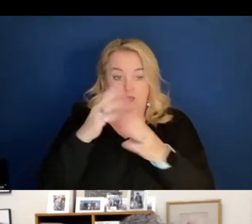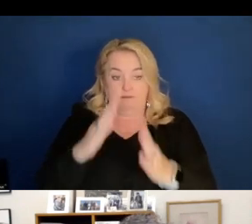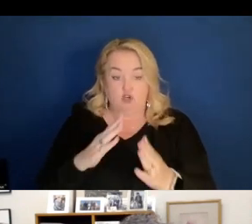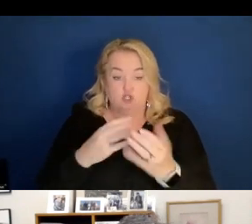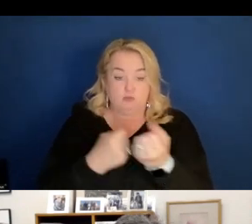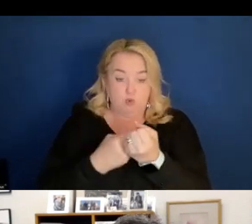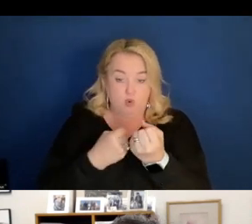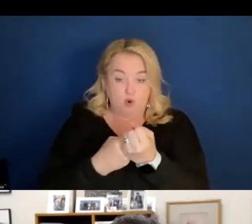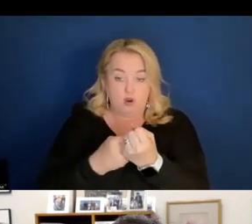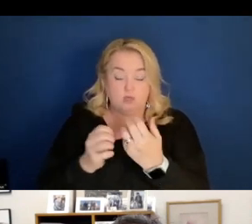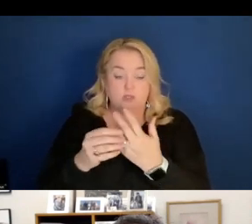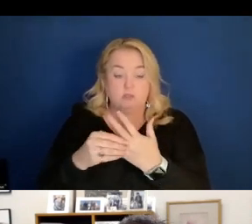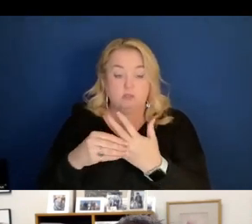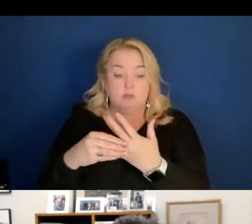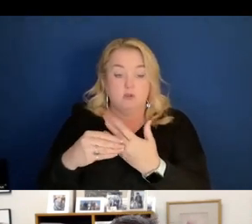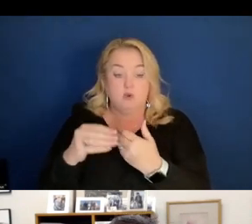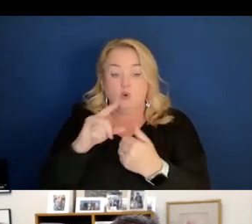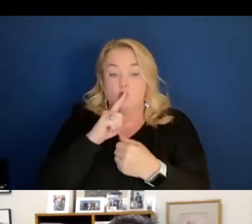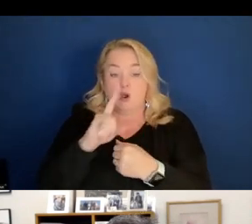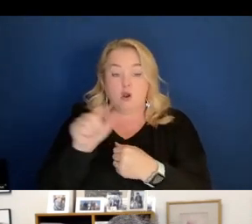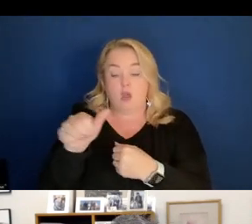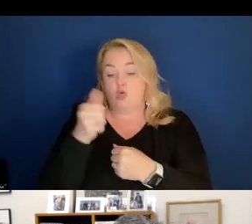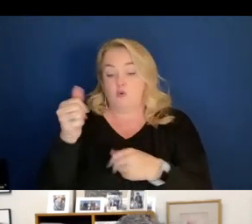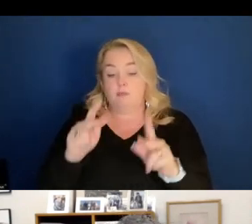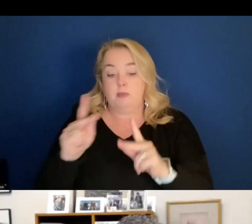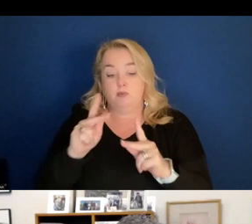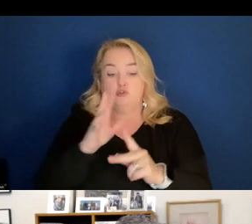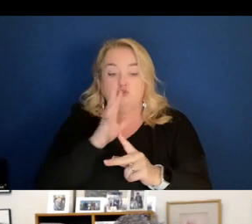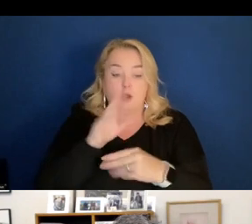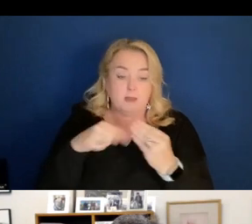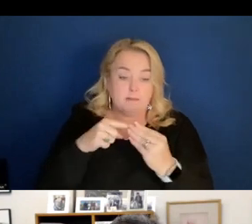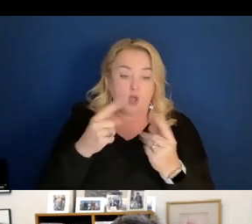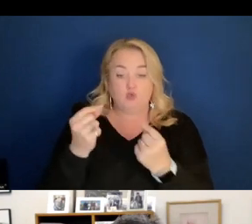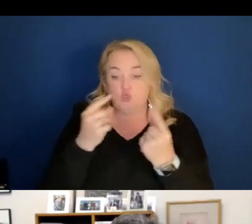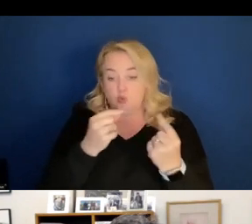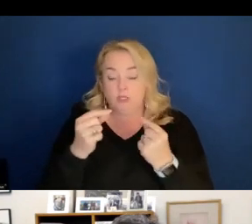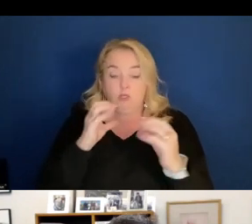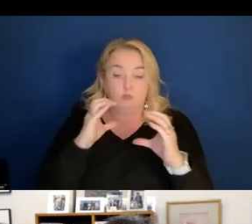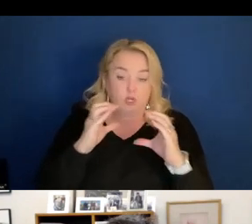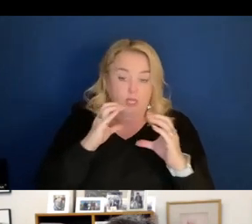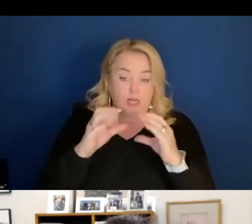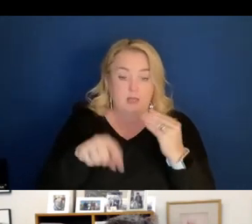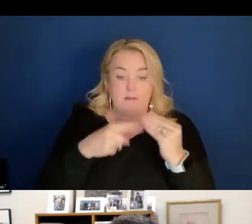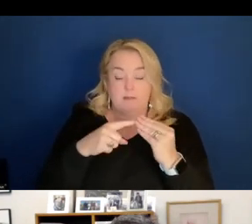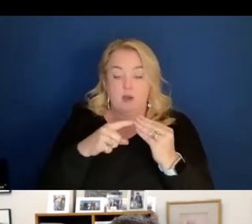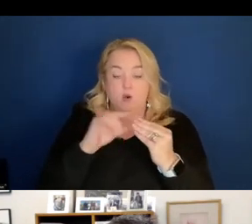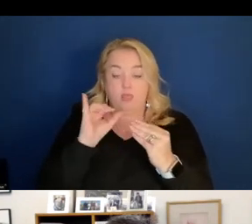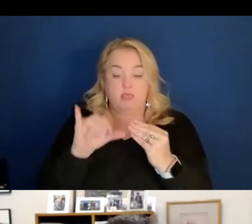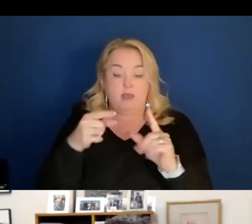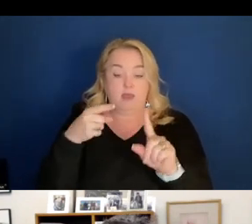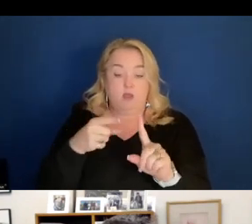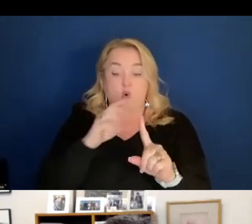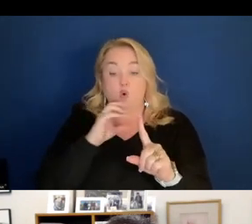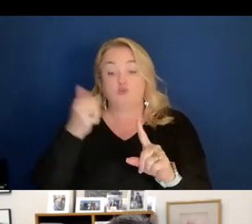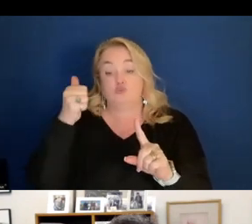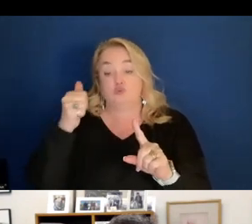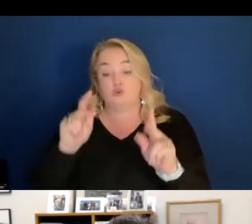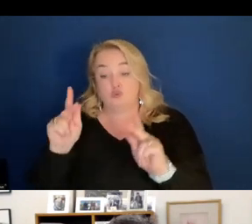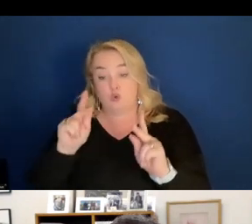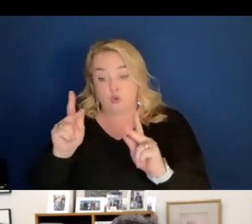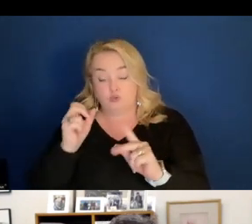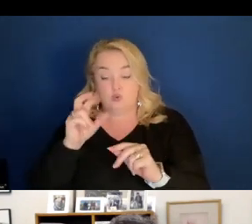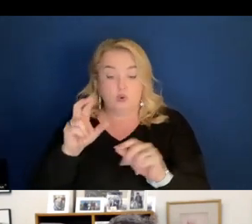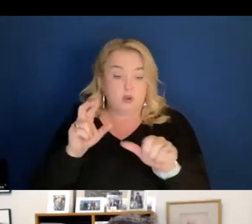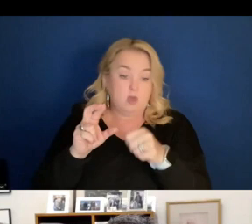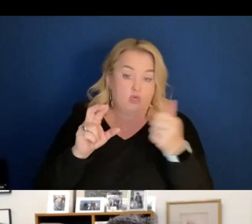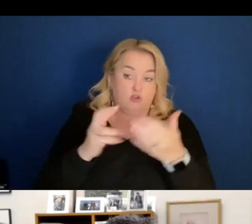case? What are others in the community doing or talking about, communicating about your issue around whether it's older adults or engagement or